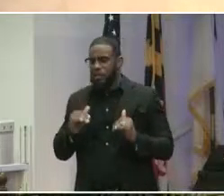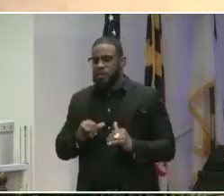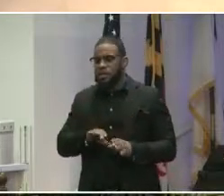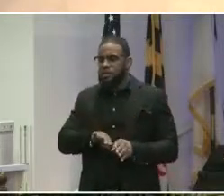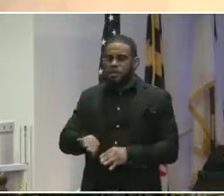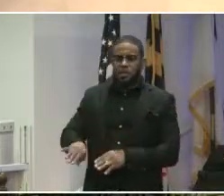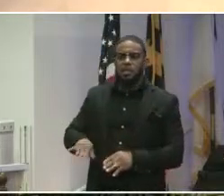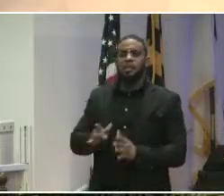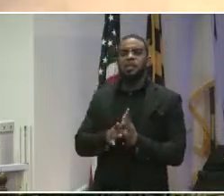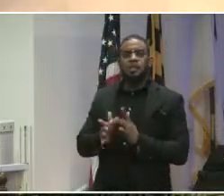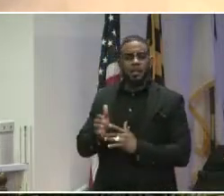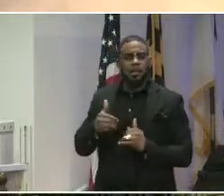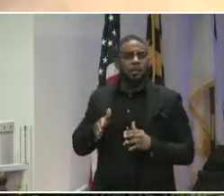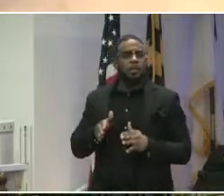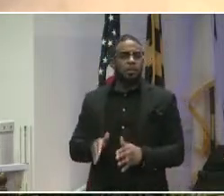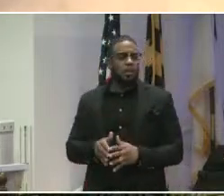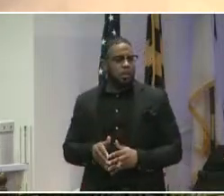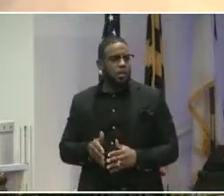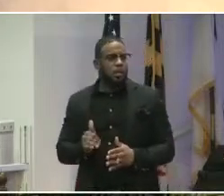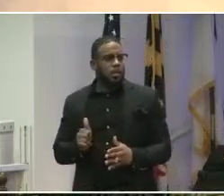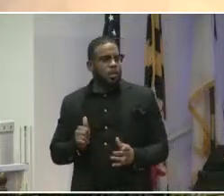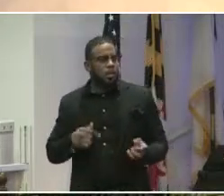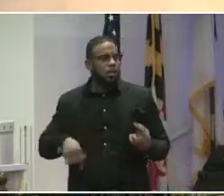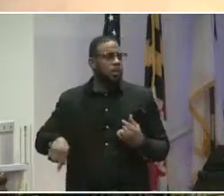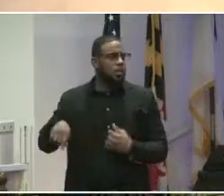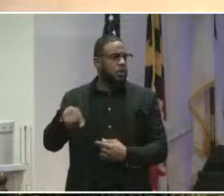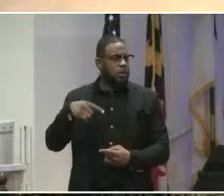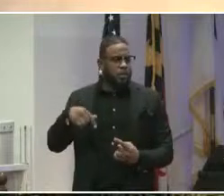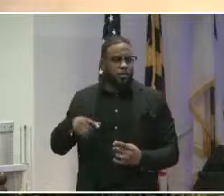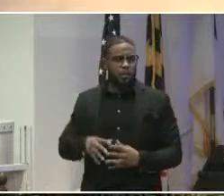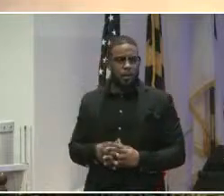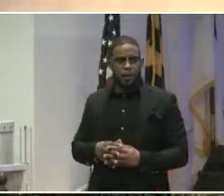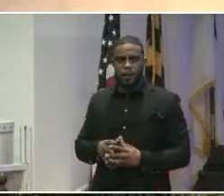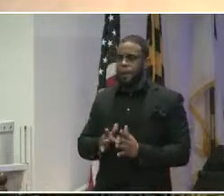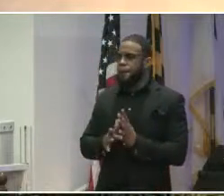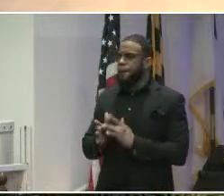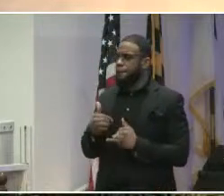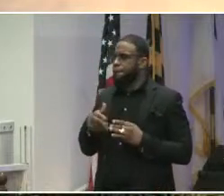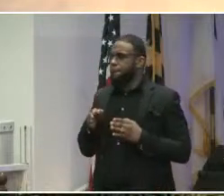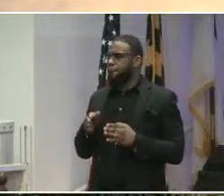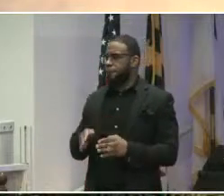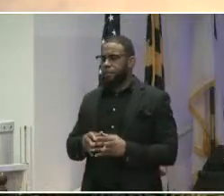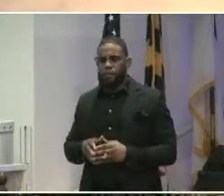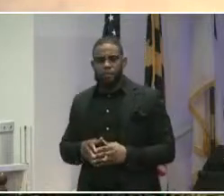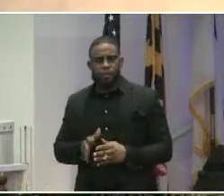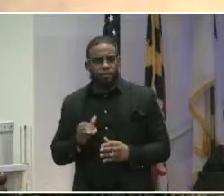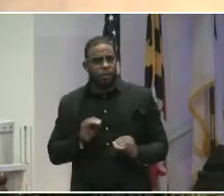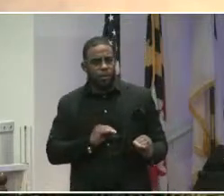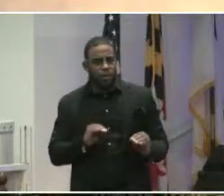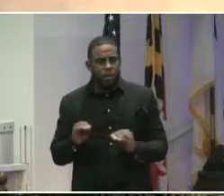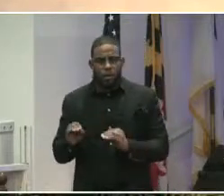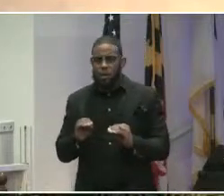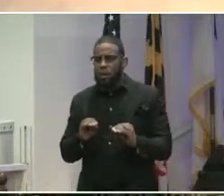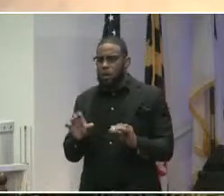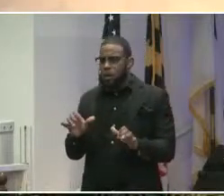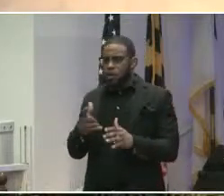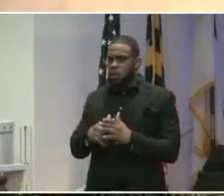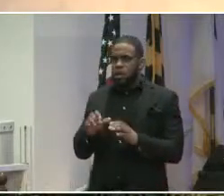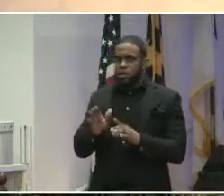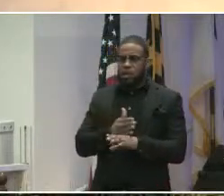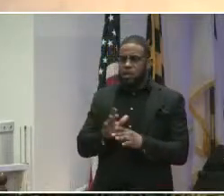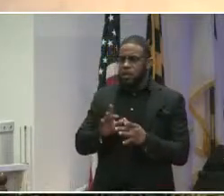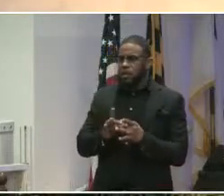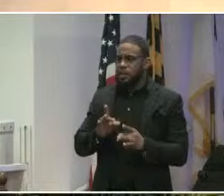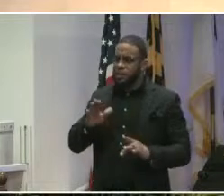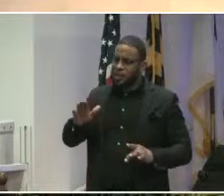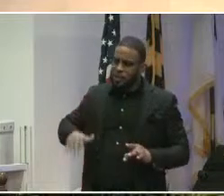the side. Jesus has a way of turning things around. Jesus has a way of moving it and doing what the song